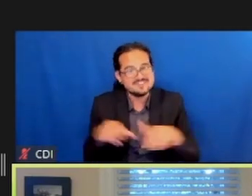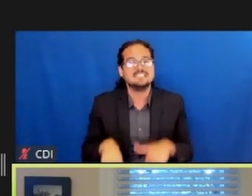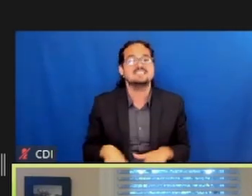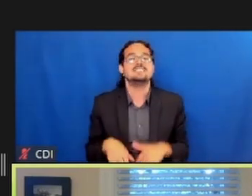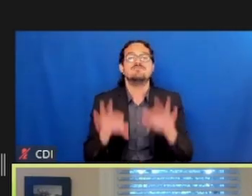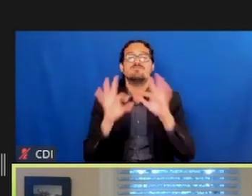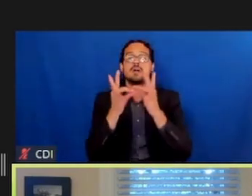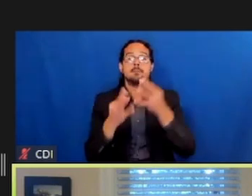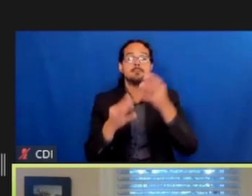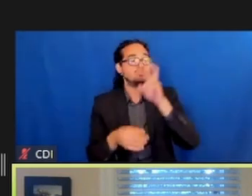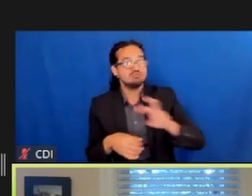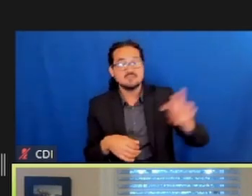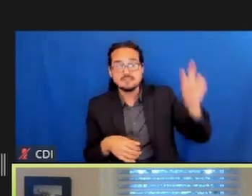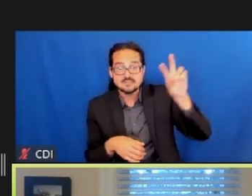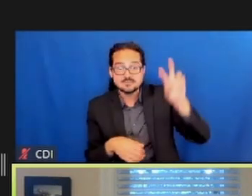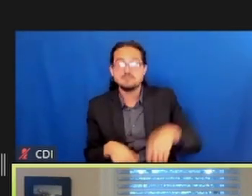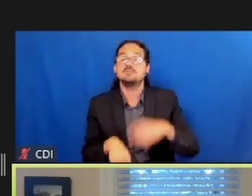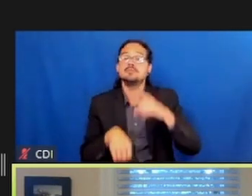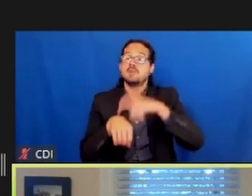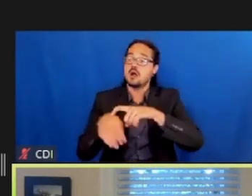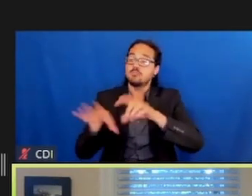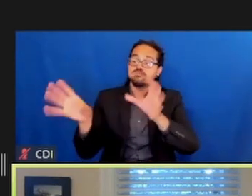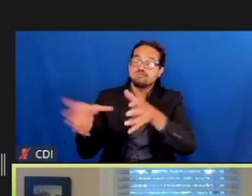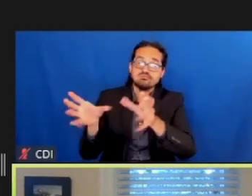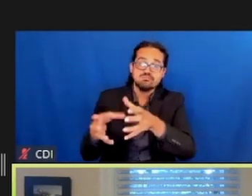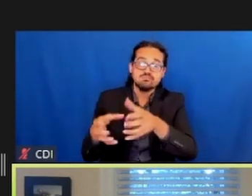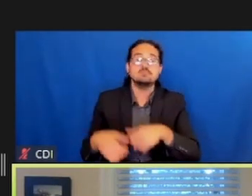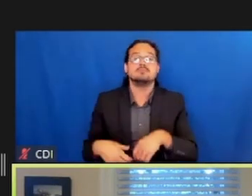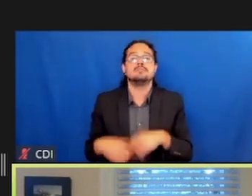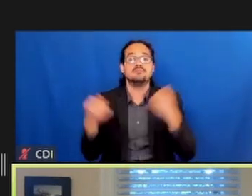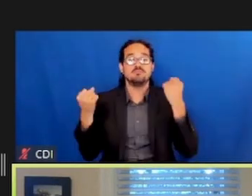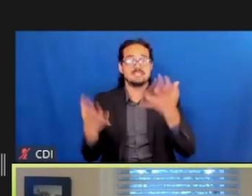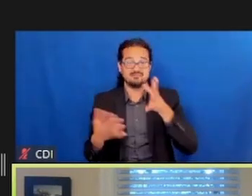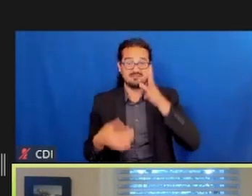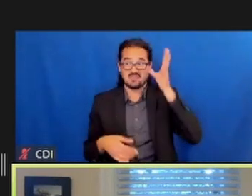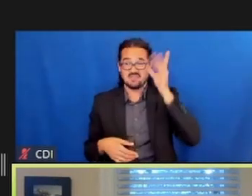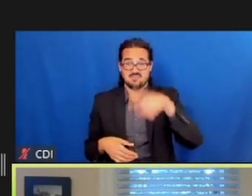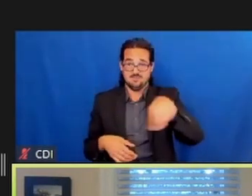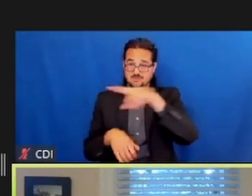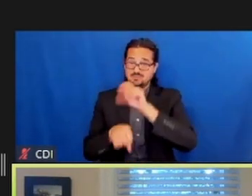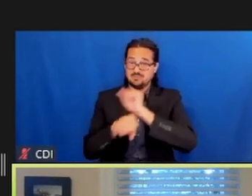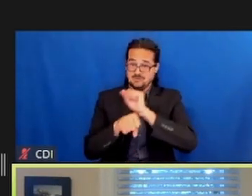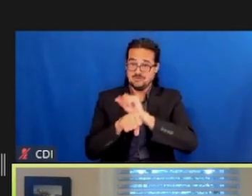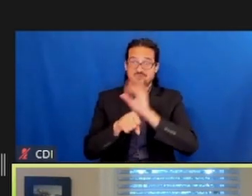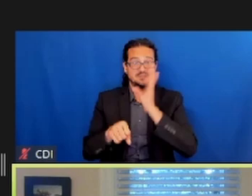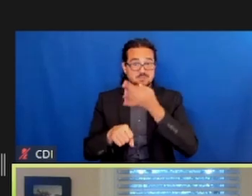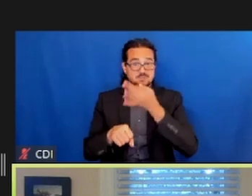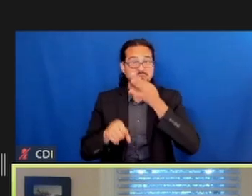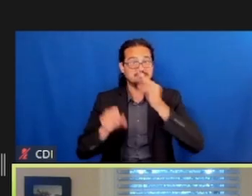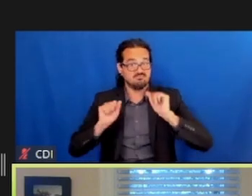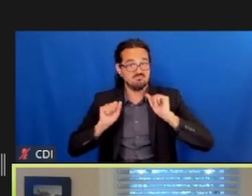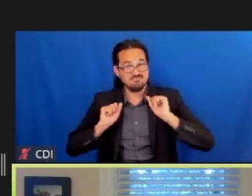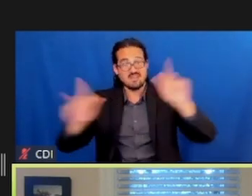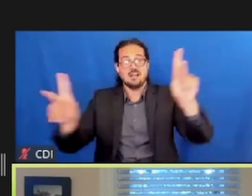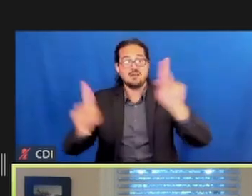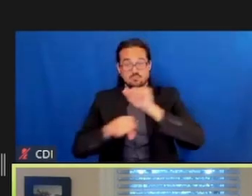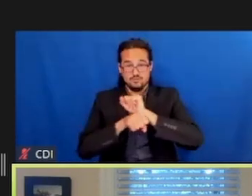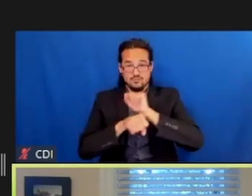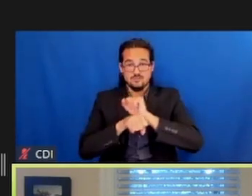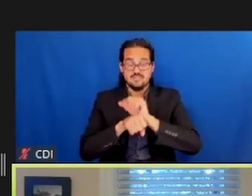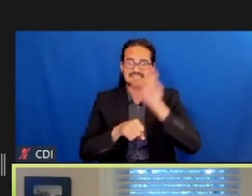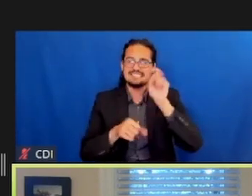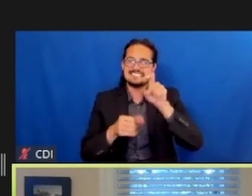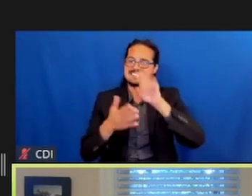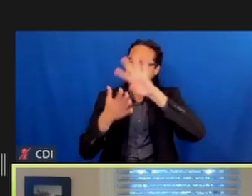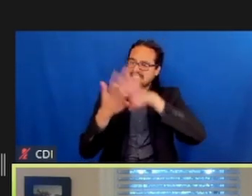of parents, working parents, are going to be returning to work, and you're going to have to make time to schedule that time for your family to spend together, and again, to start